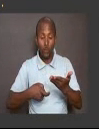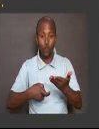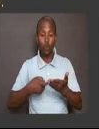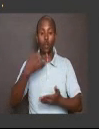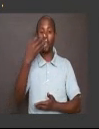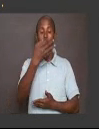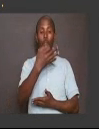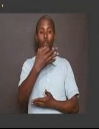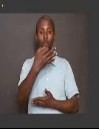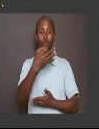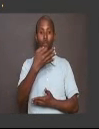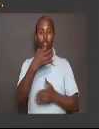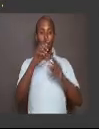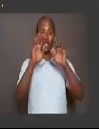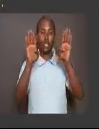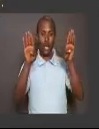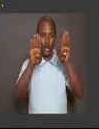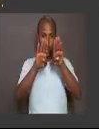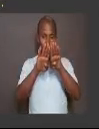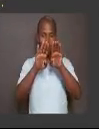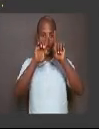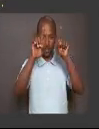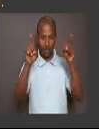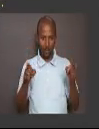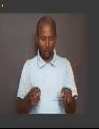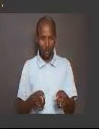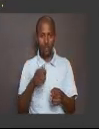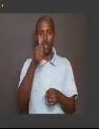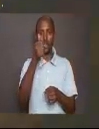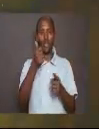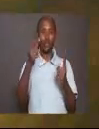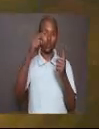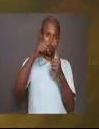f of the closed interval ab.